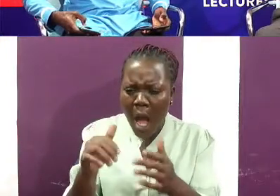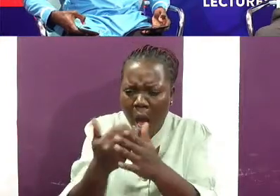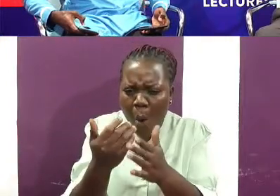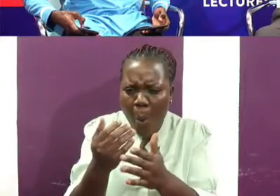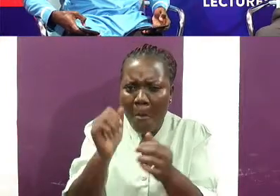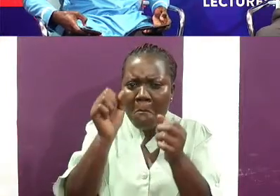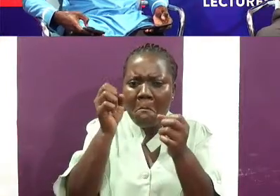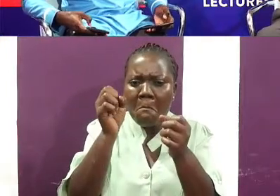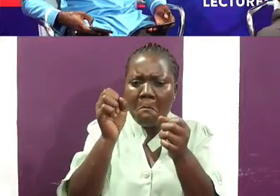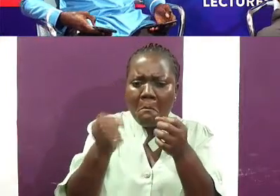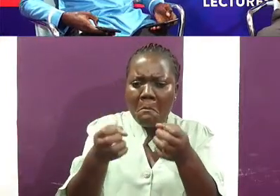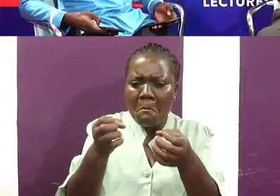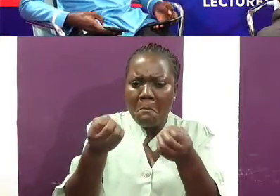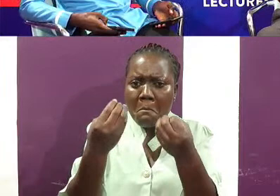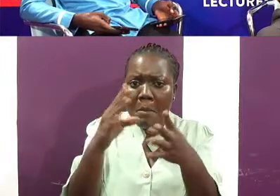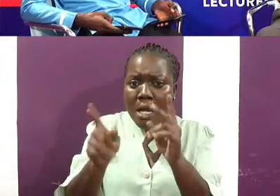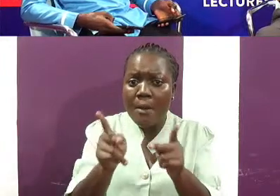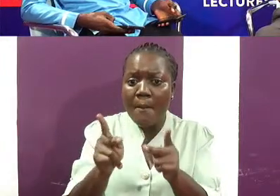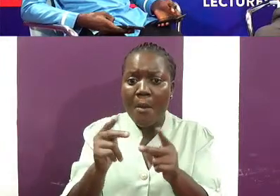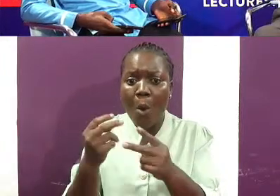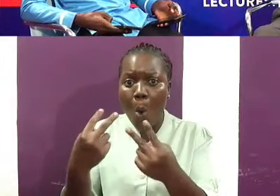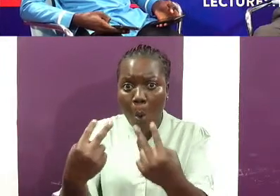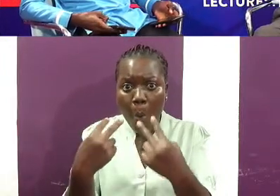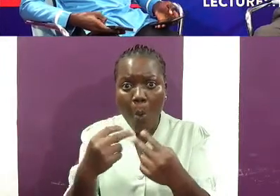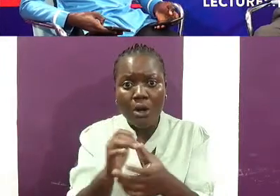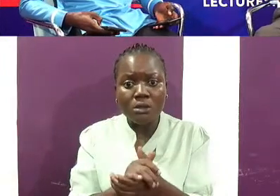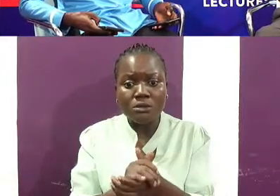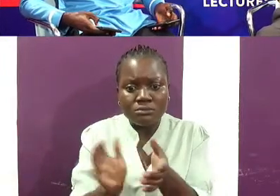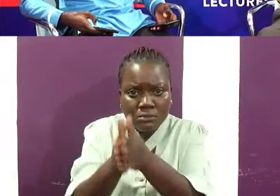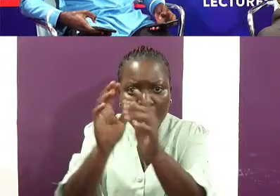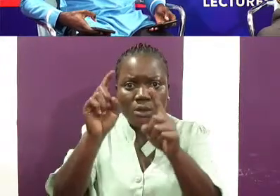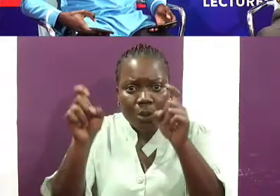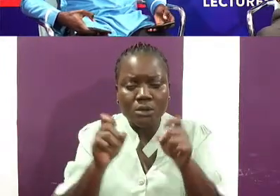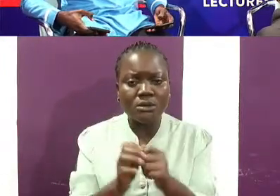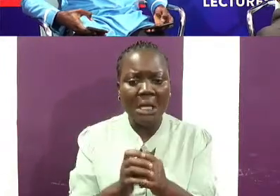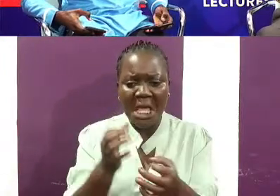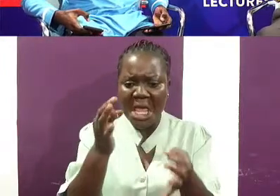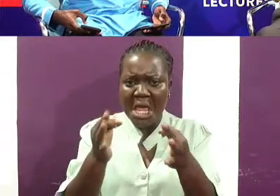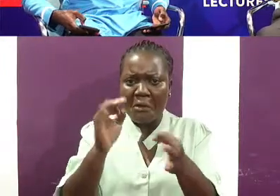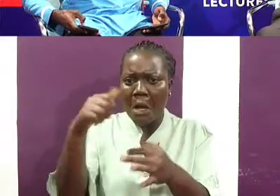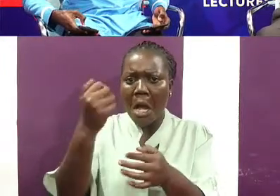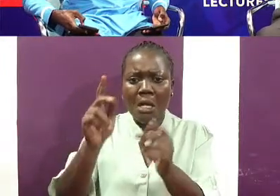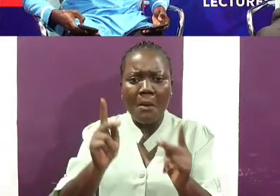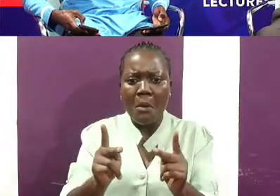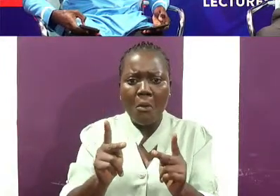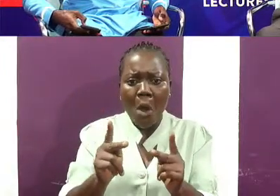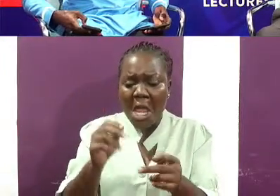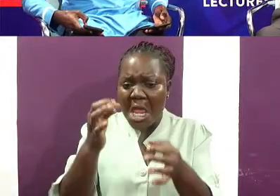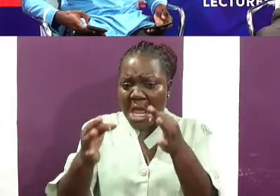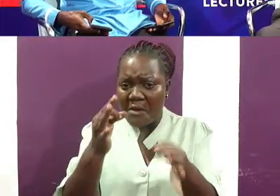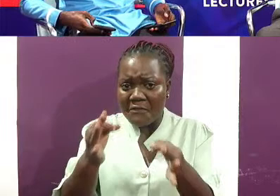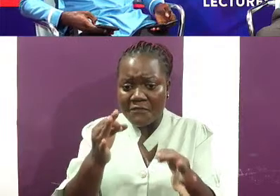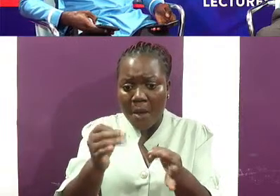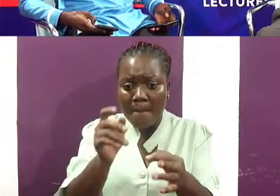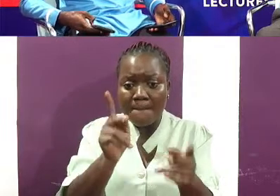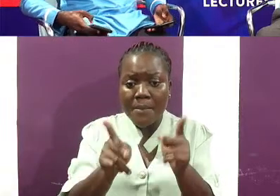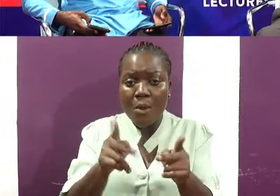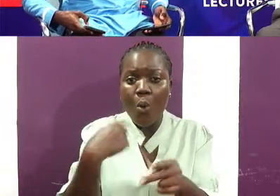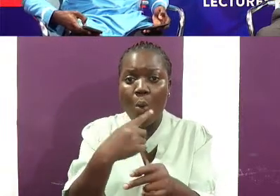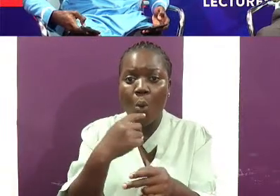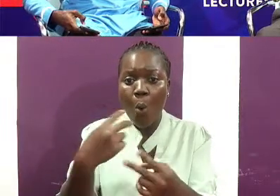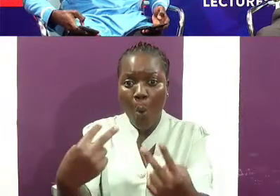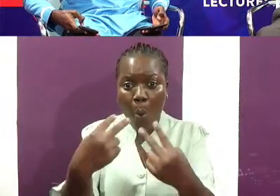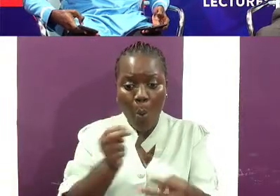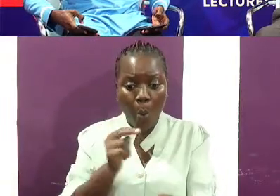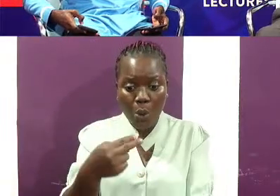between we say bia, and you know, we bet me a one say, say you know, me a bet you no share. Yes. A bet me a boosty share viewership on our